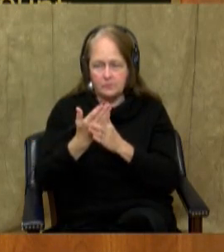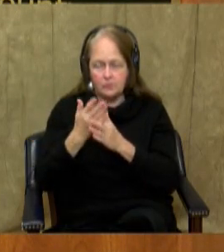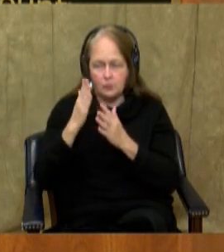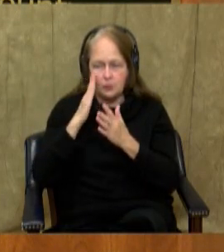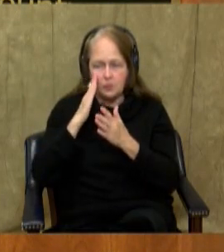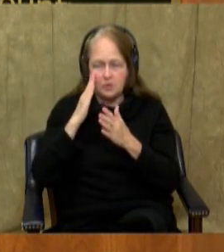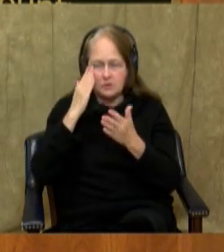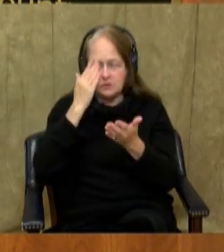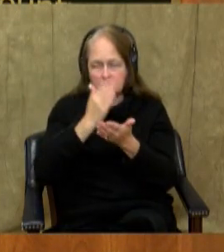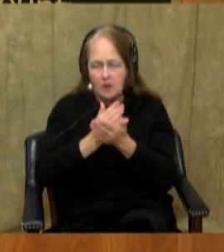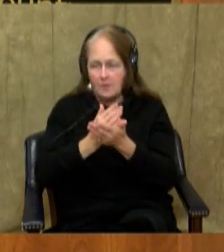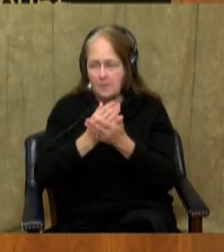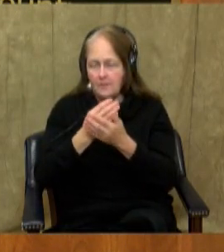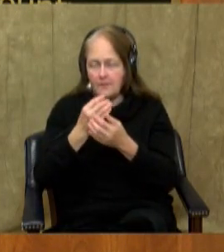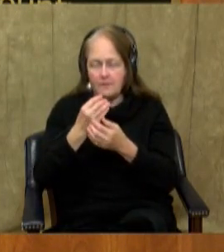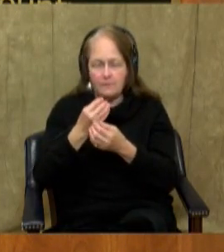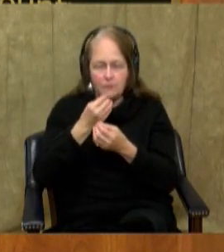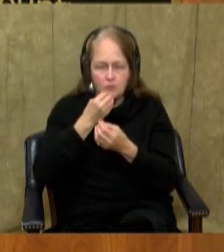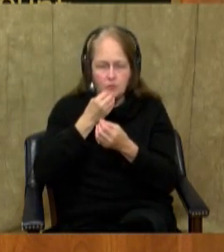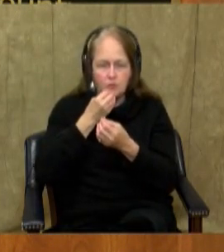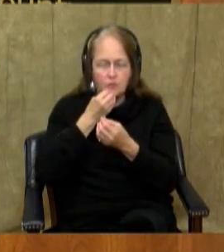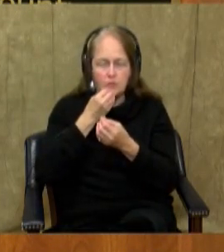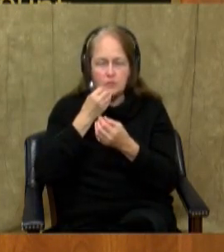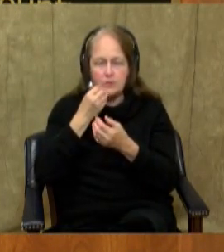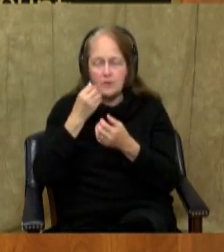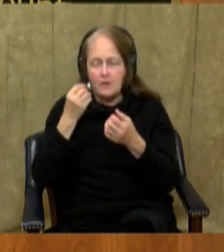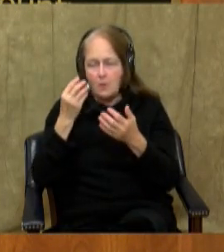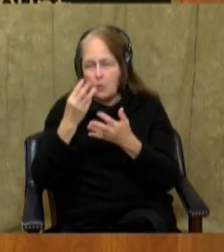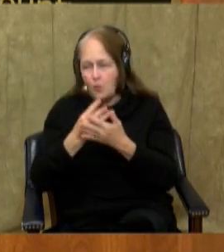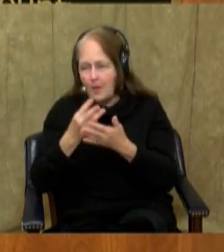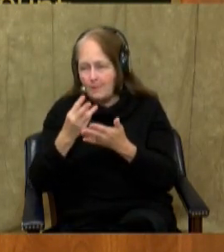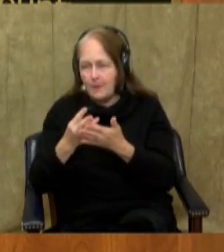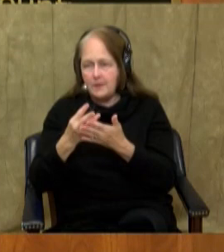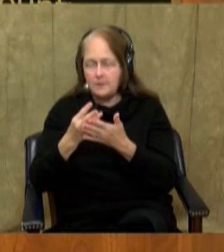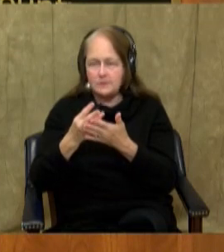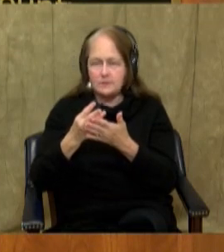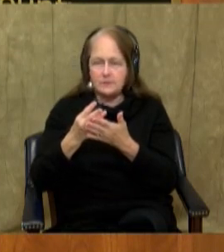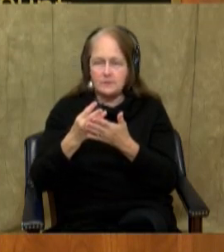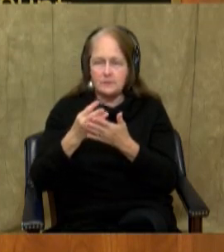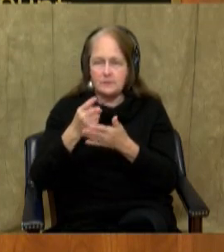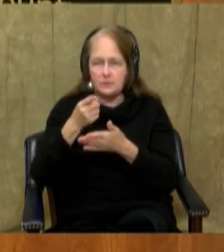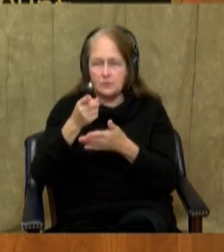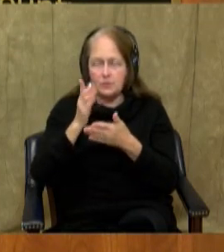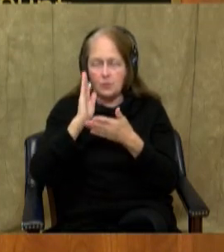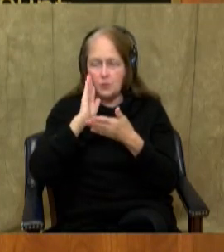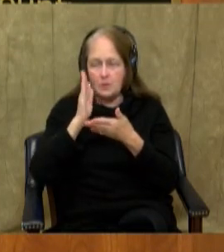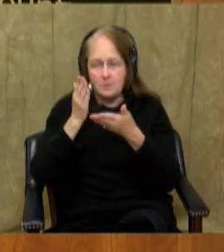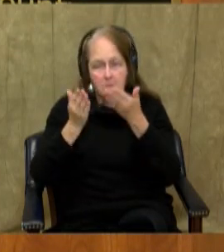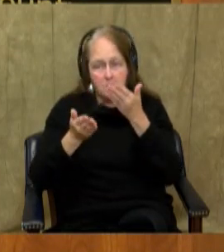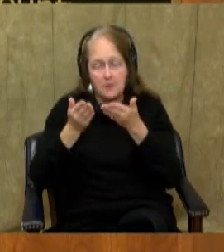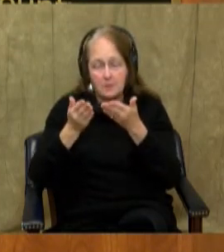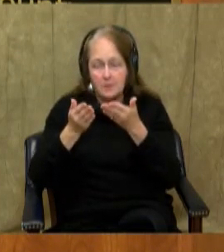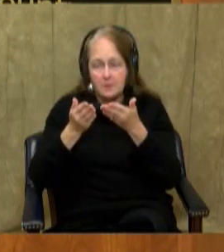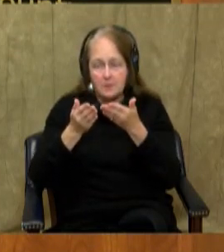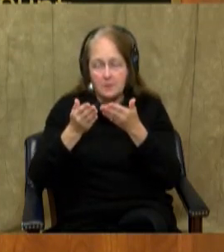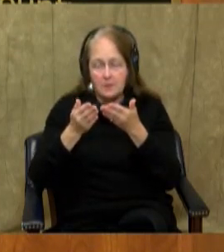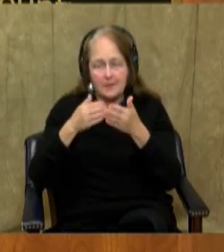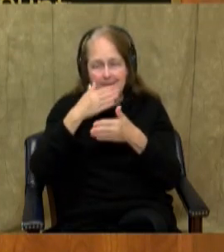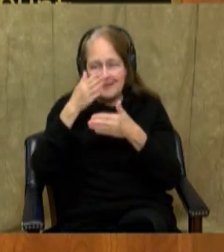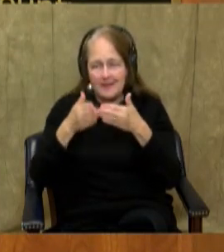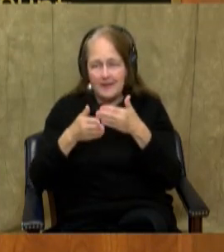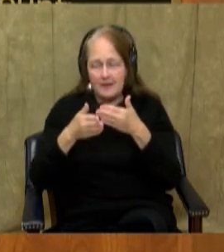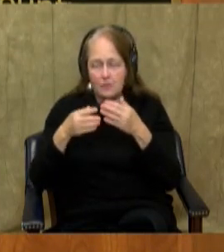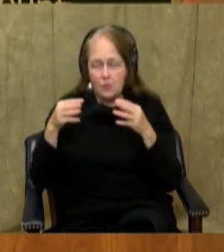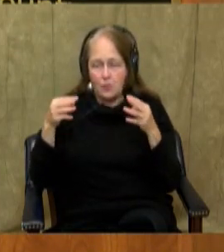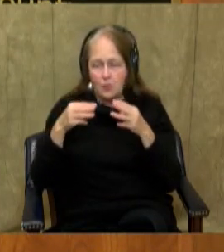their supply flow, which means they won't have anything to fight with, which means that we can go ahead and end this